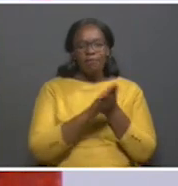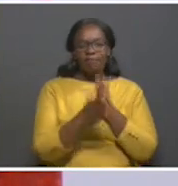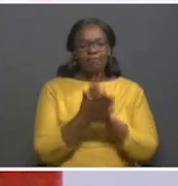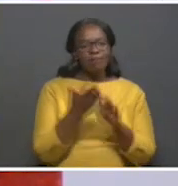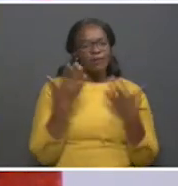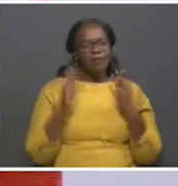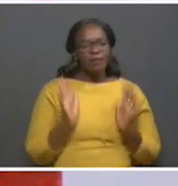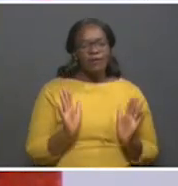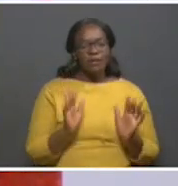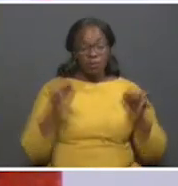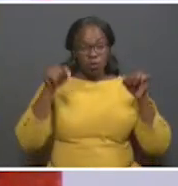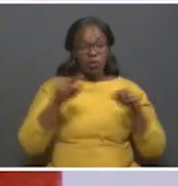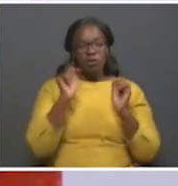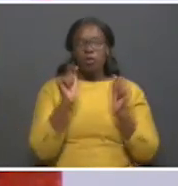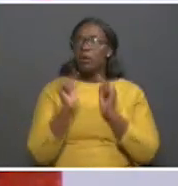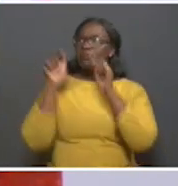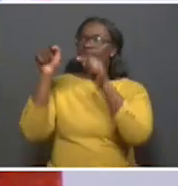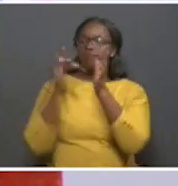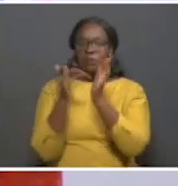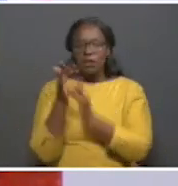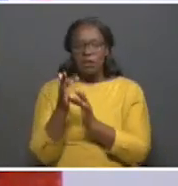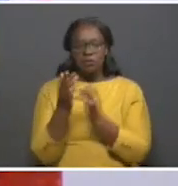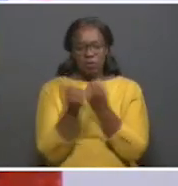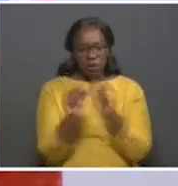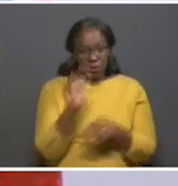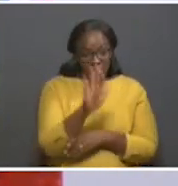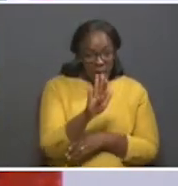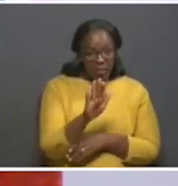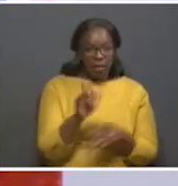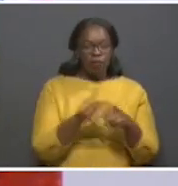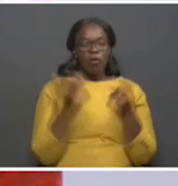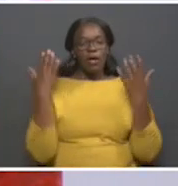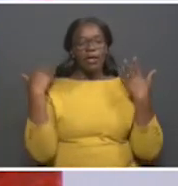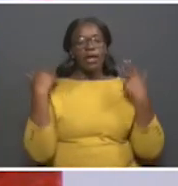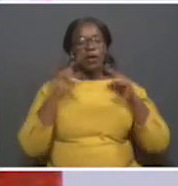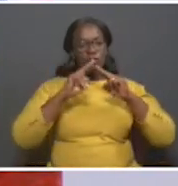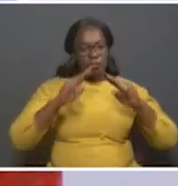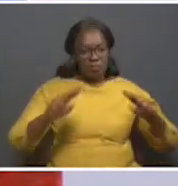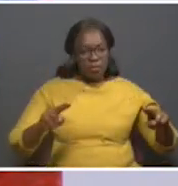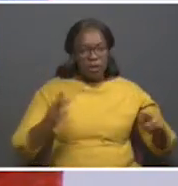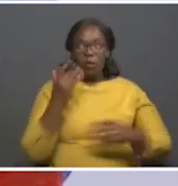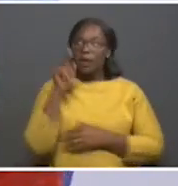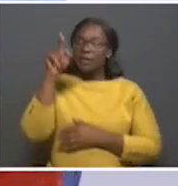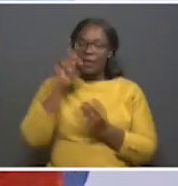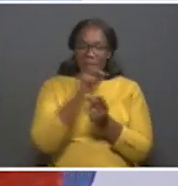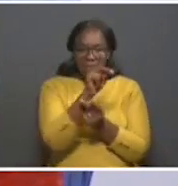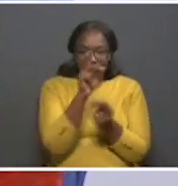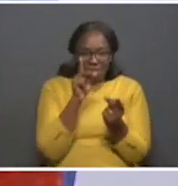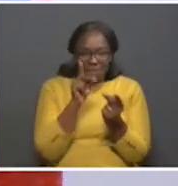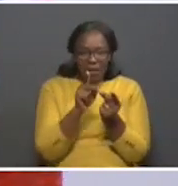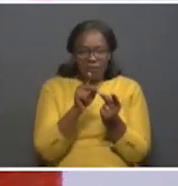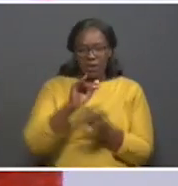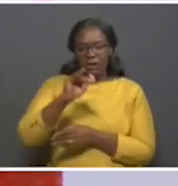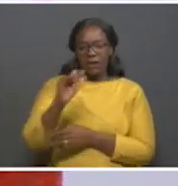And therefore, today you can run to Jesus for your refuge, for your eternal peace, because he is a perfect city